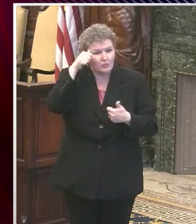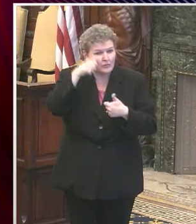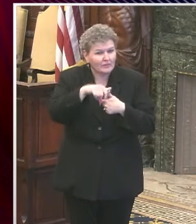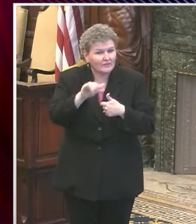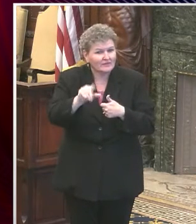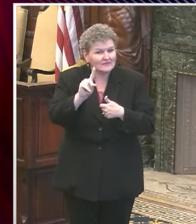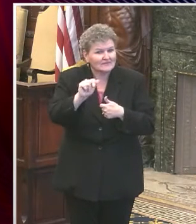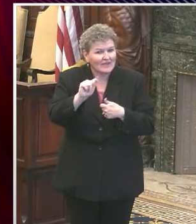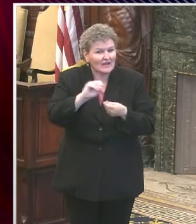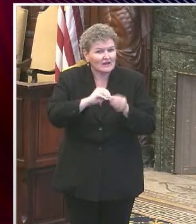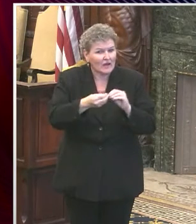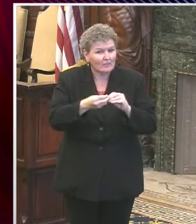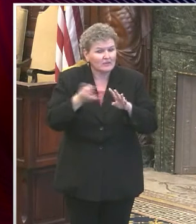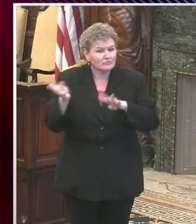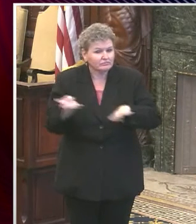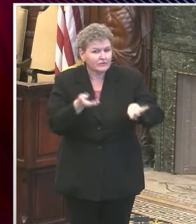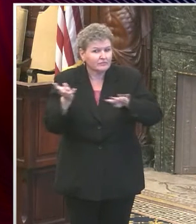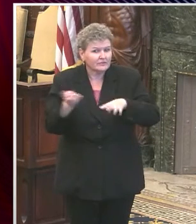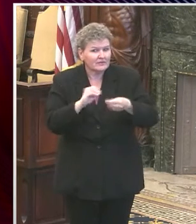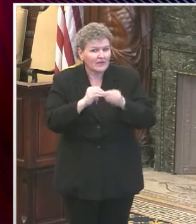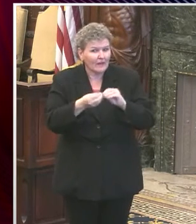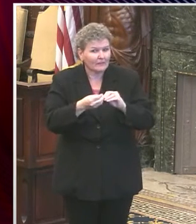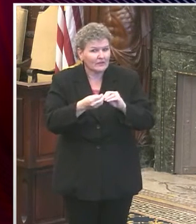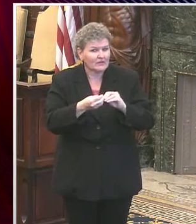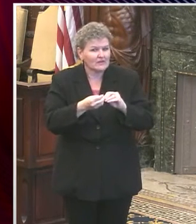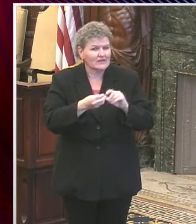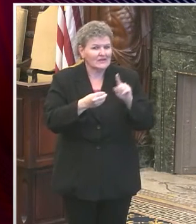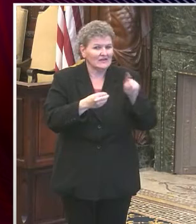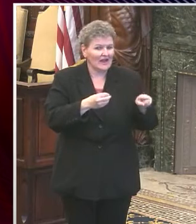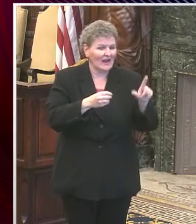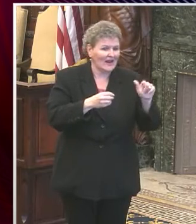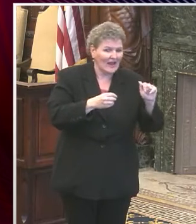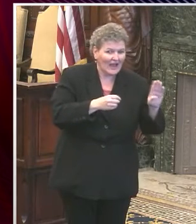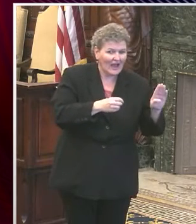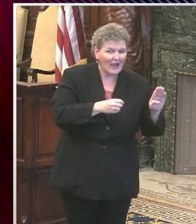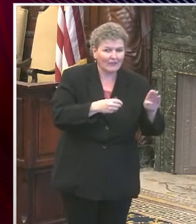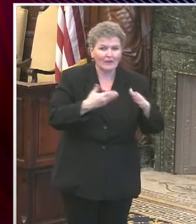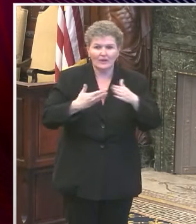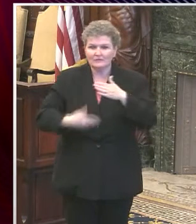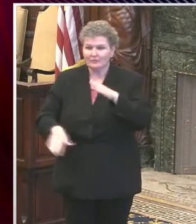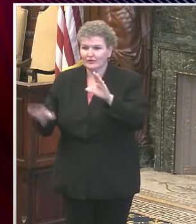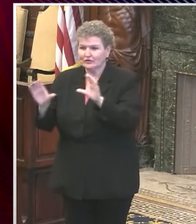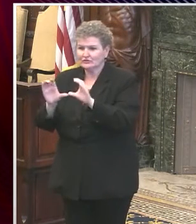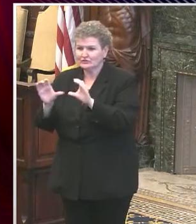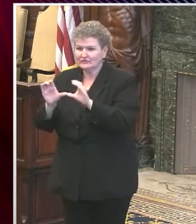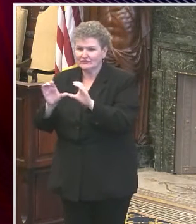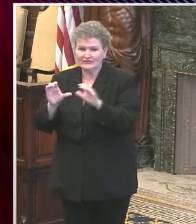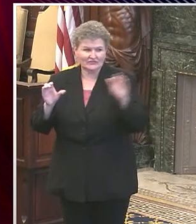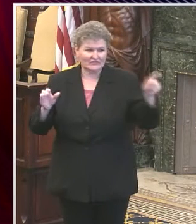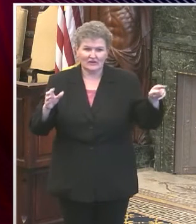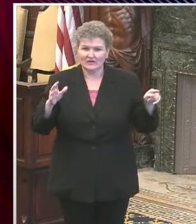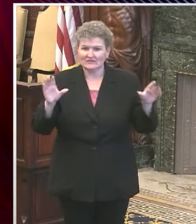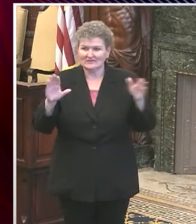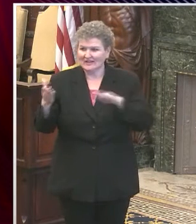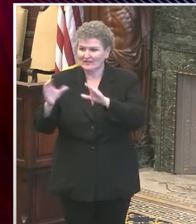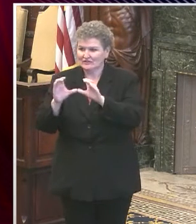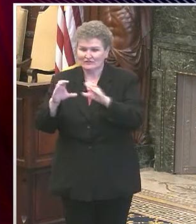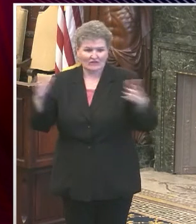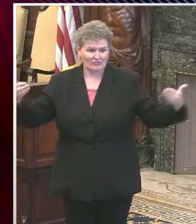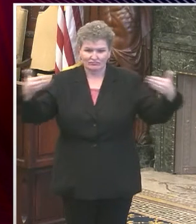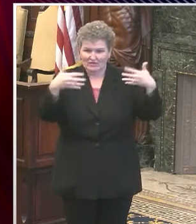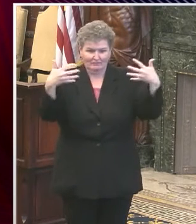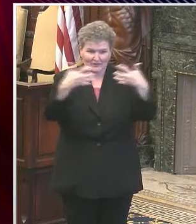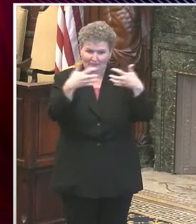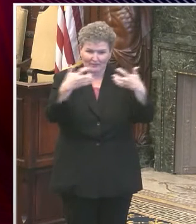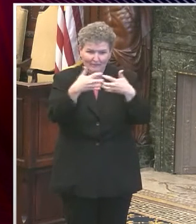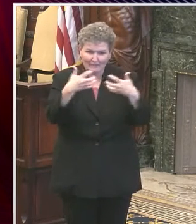per day, though. That's what's happening in Philadelphia. Of course, the rest of the state of Pennsylvania and across the United States, unfortunately, case rates